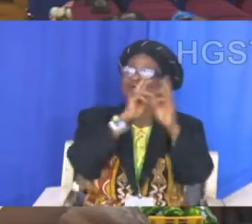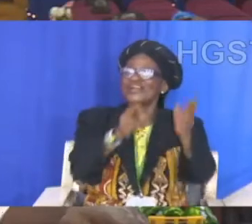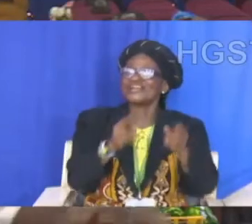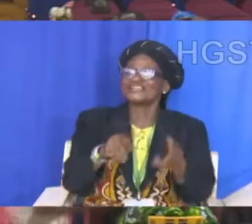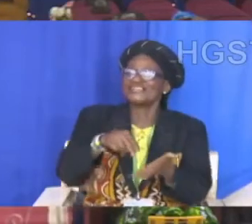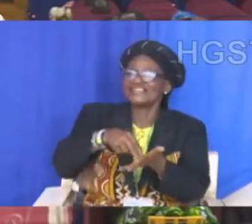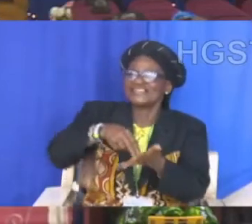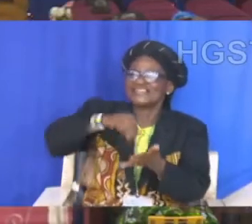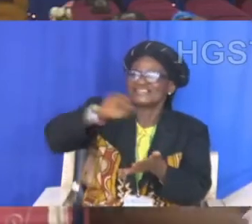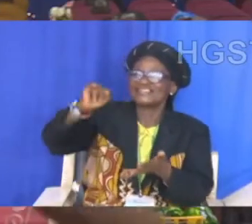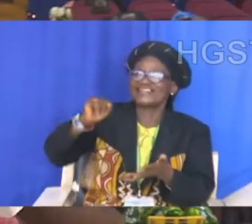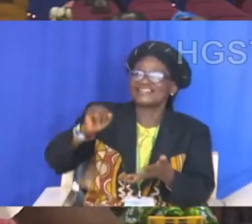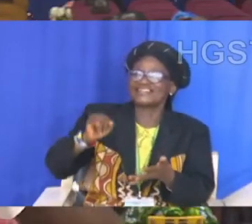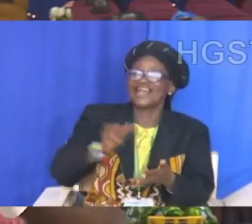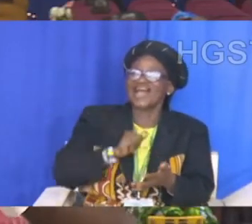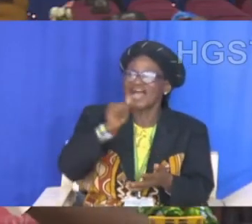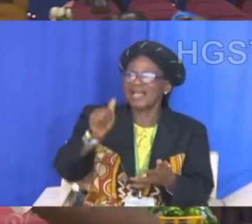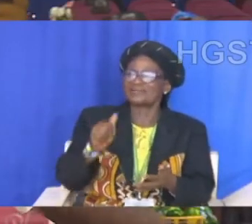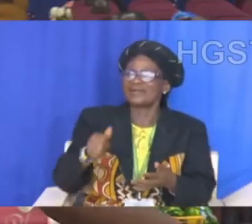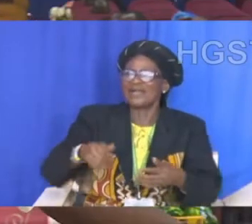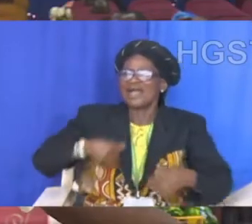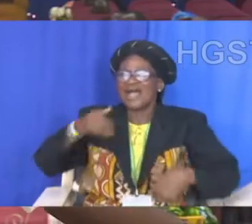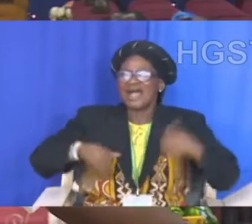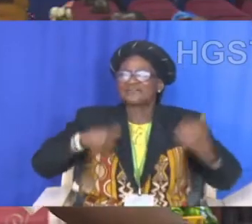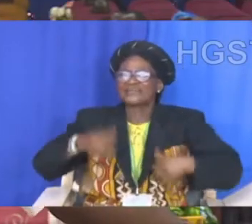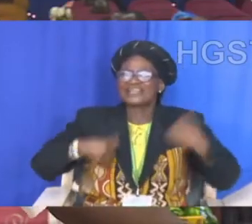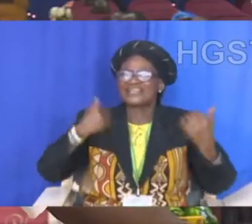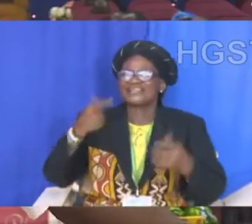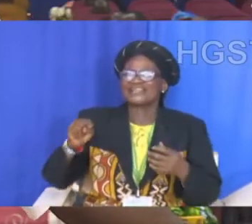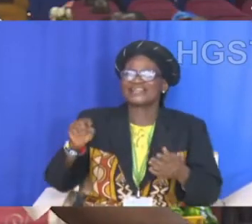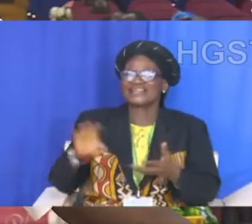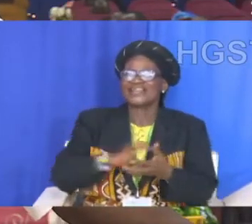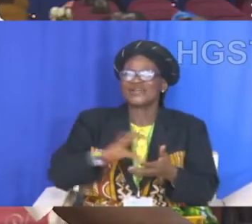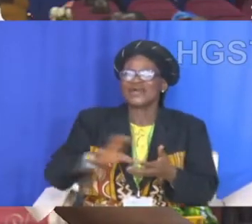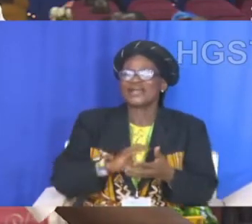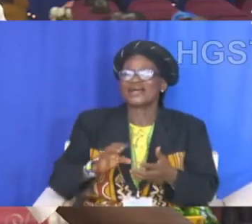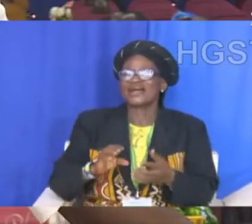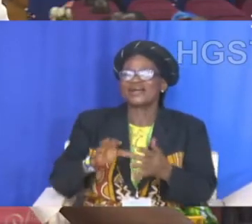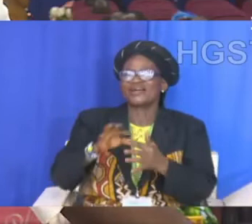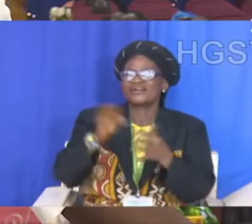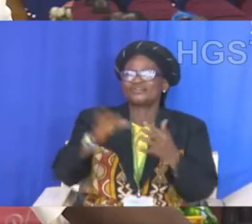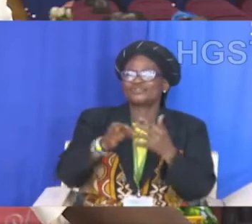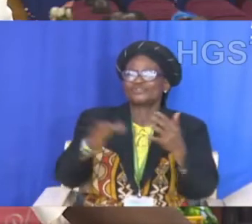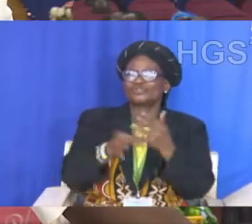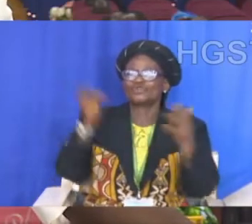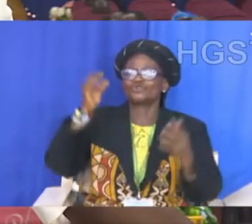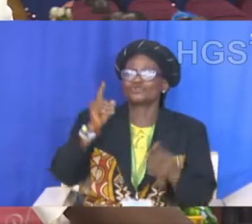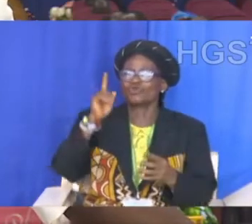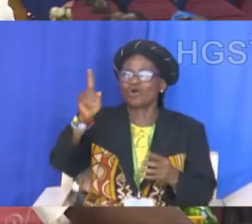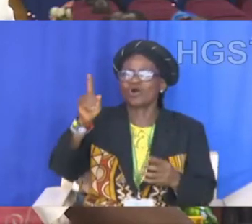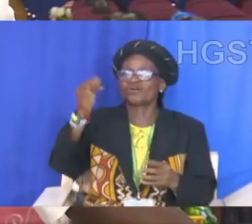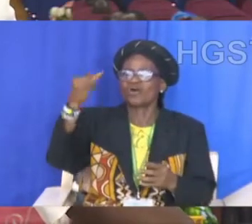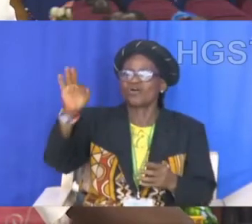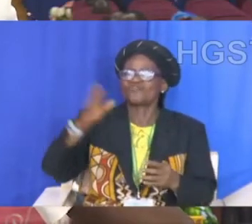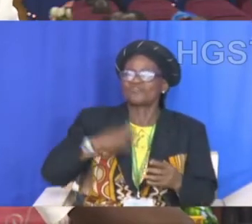I'm happy the choir chose a song, one of my songs. You are my